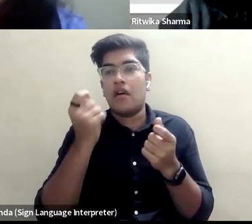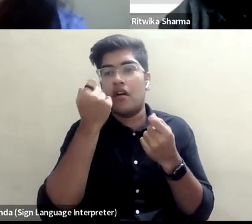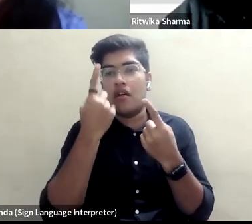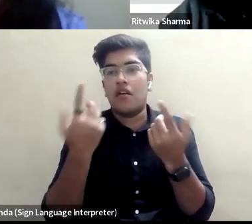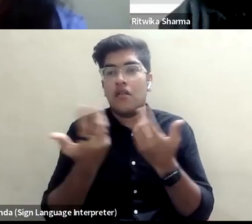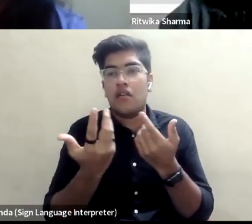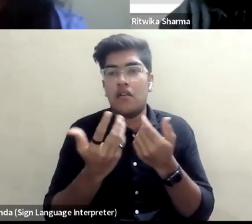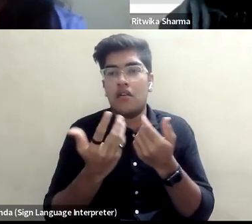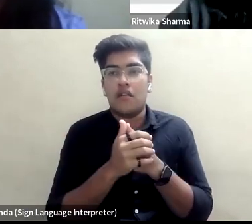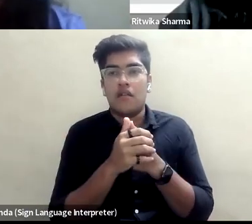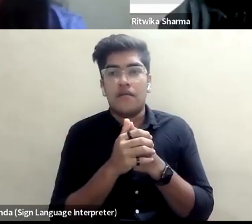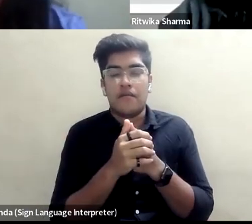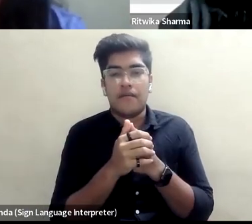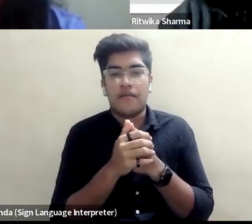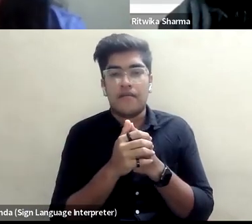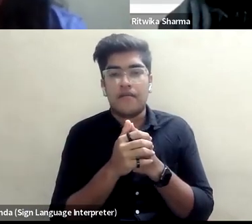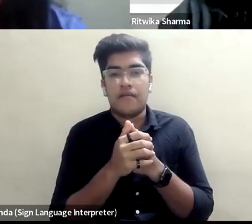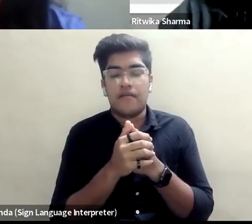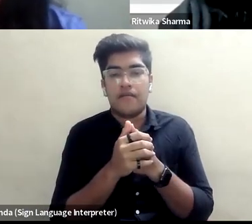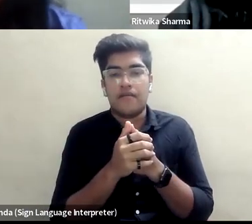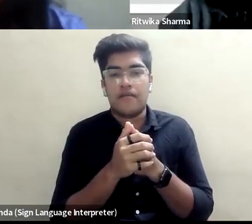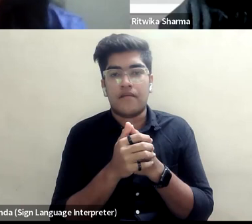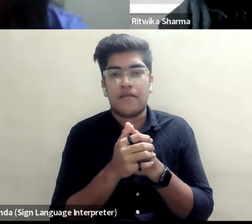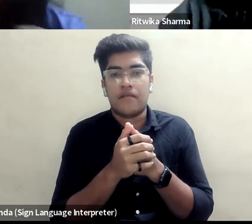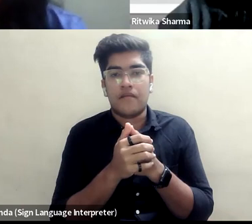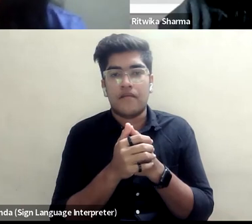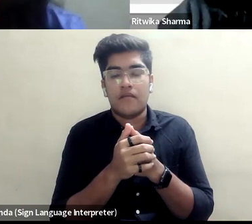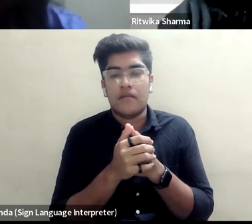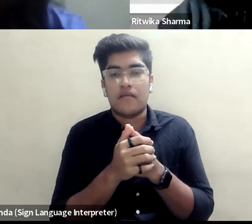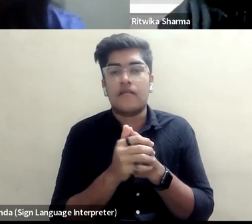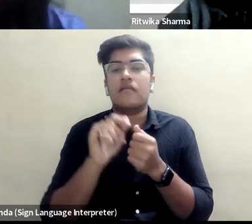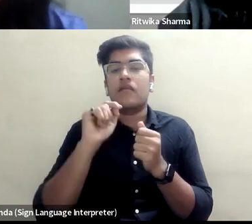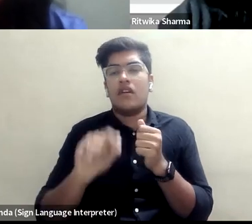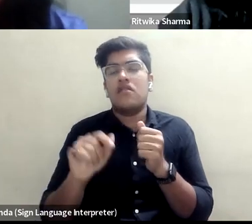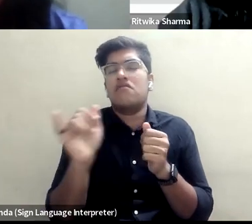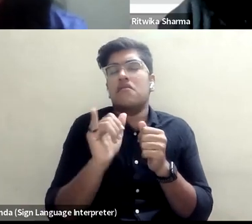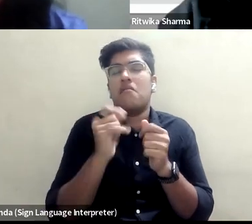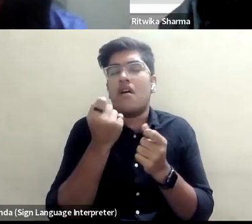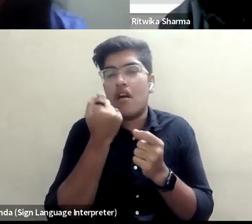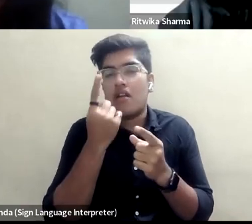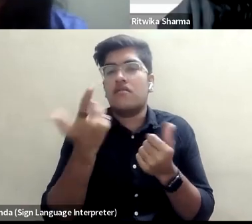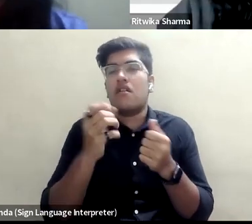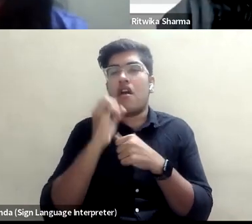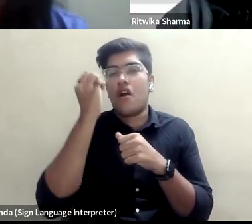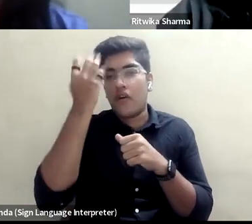forever. Yeah, so this is the kind of understanding and the awareness we